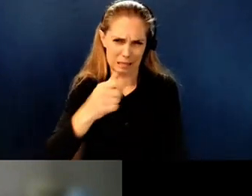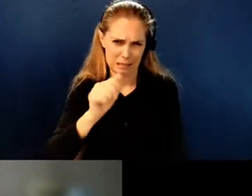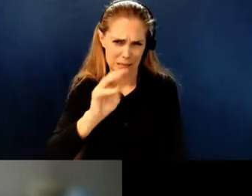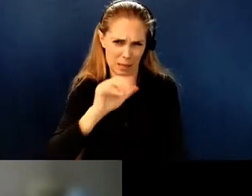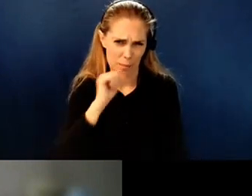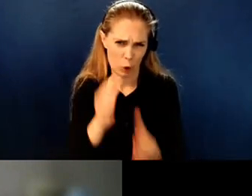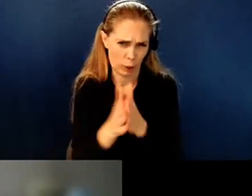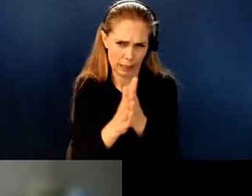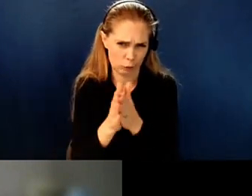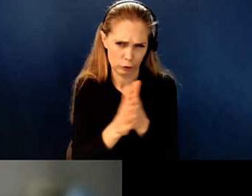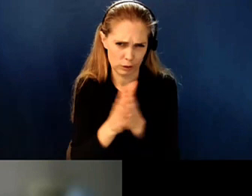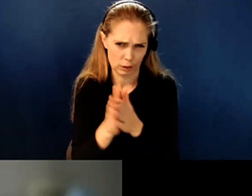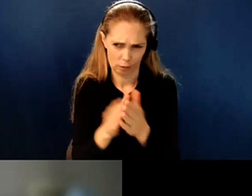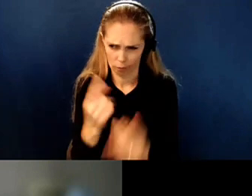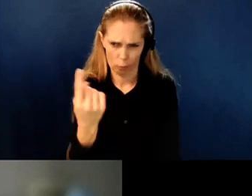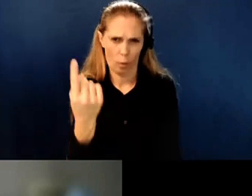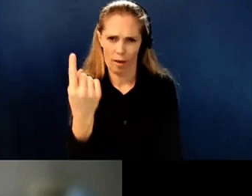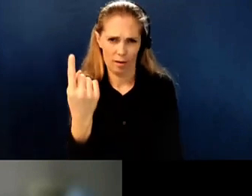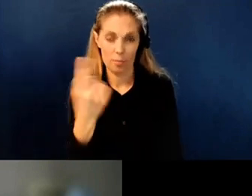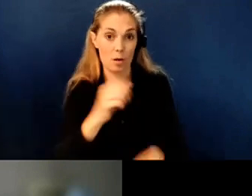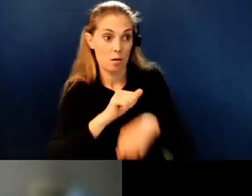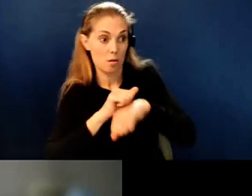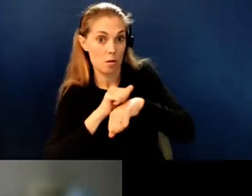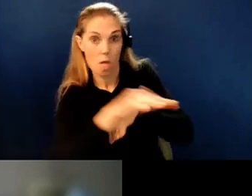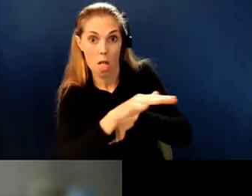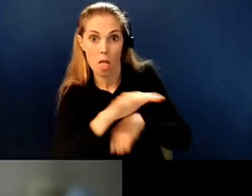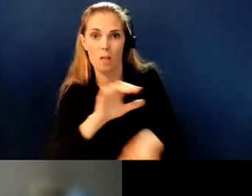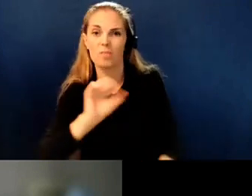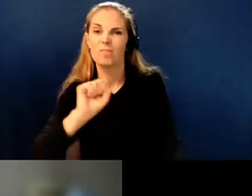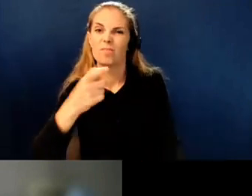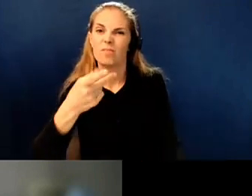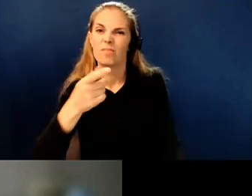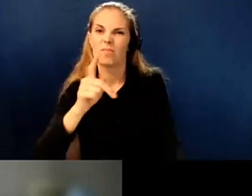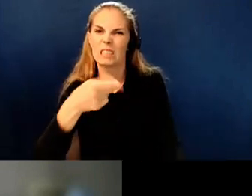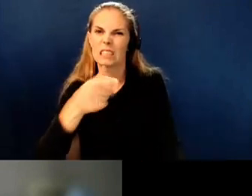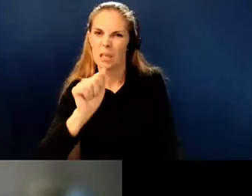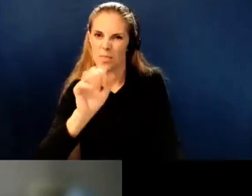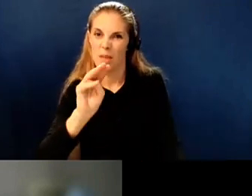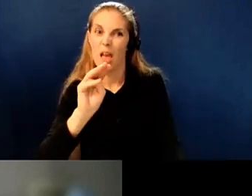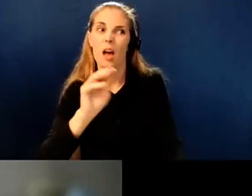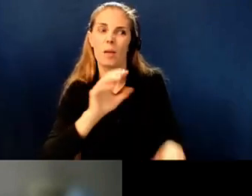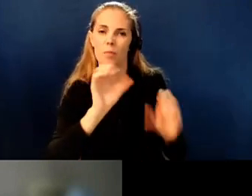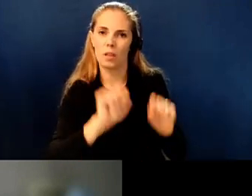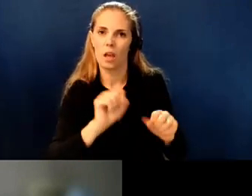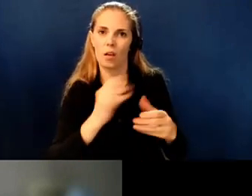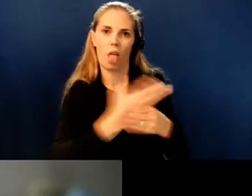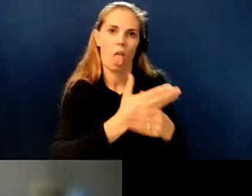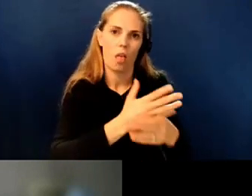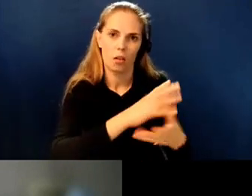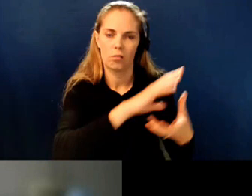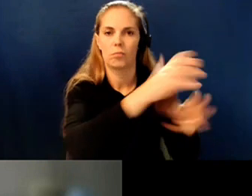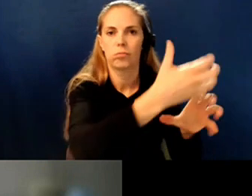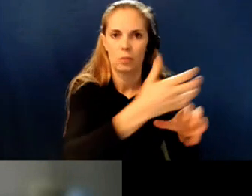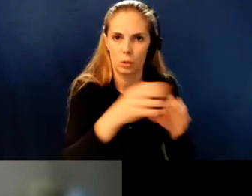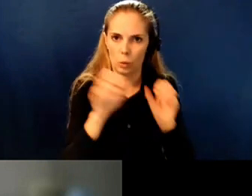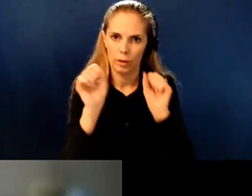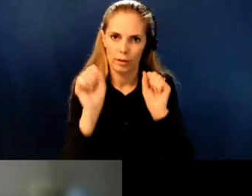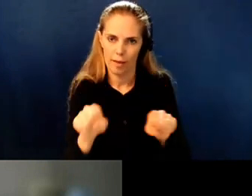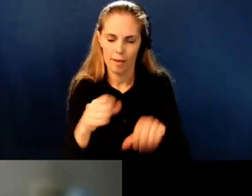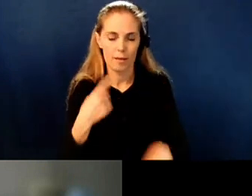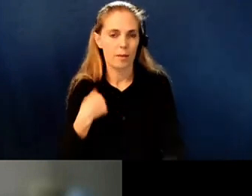the potential for spamming. And in Canada, there's no way to provision a standard 10-digit phone number for mass texting.